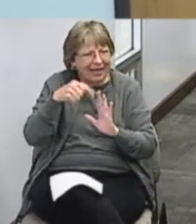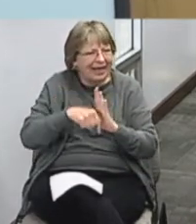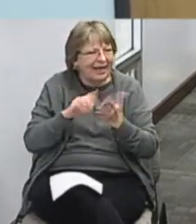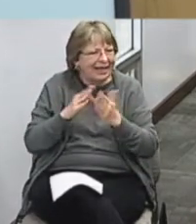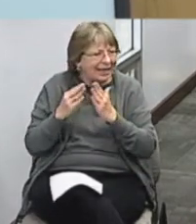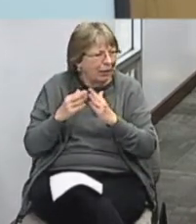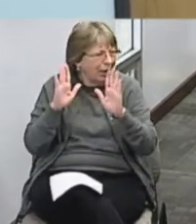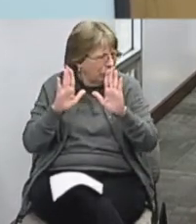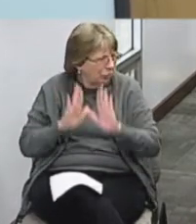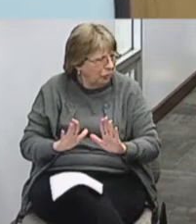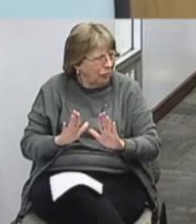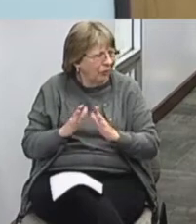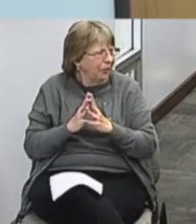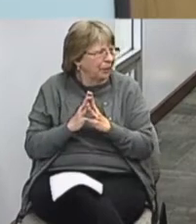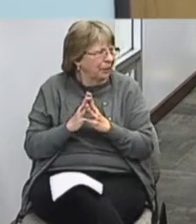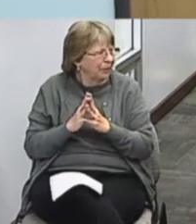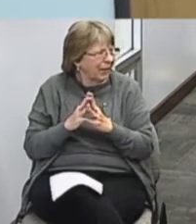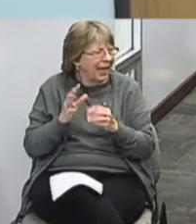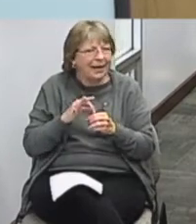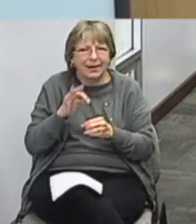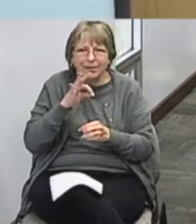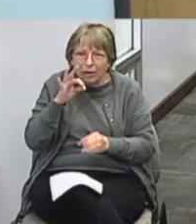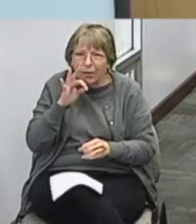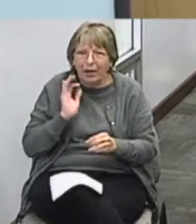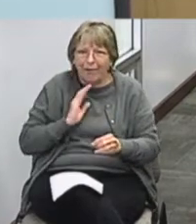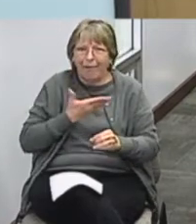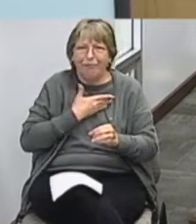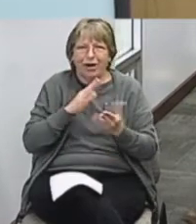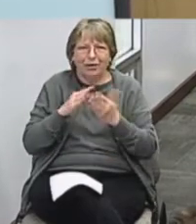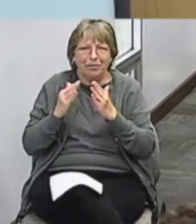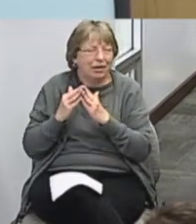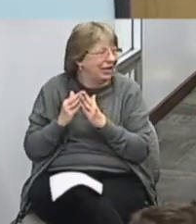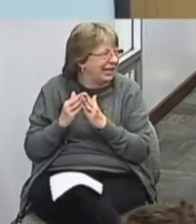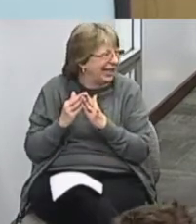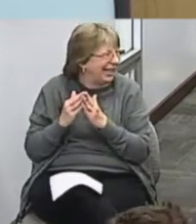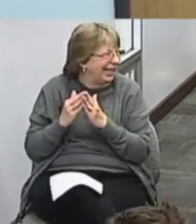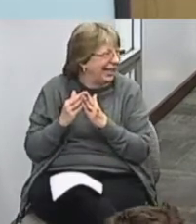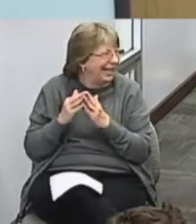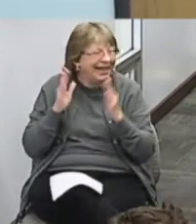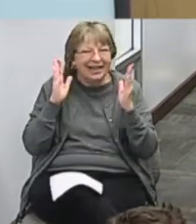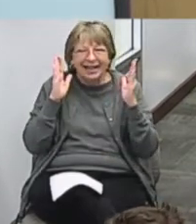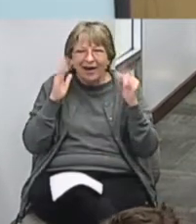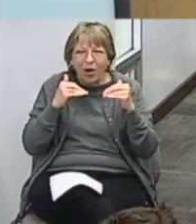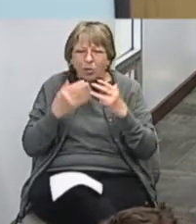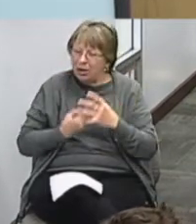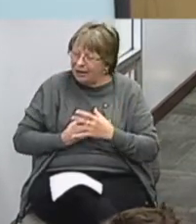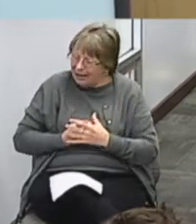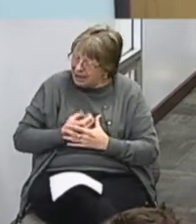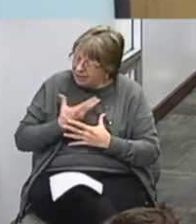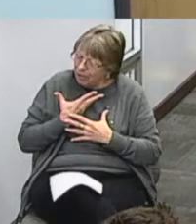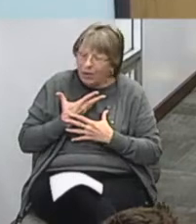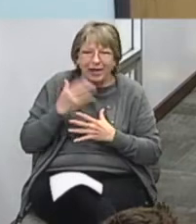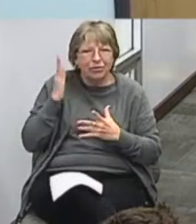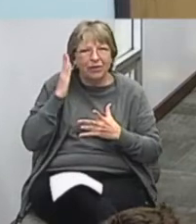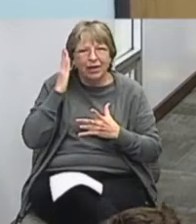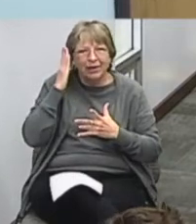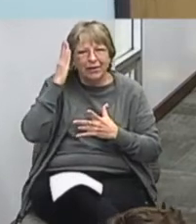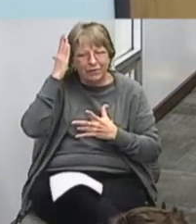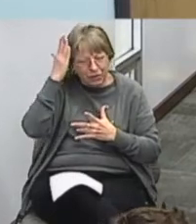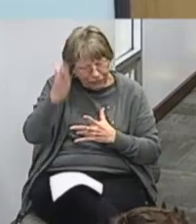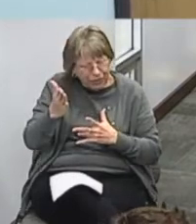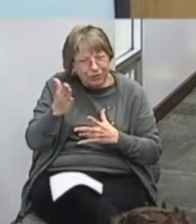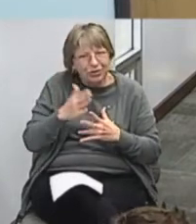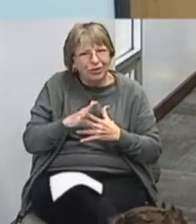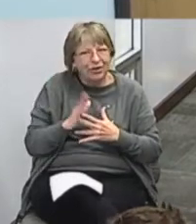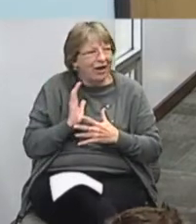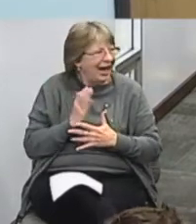great, the spirit of the community, hope to inspire future generations, and of course our